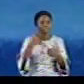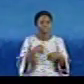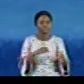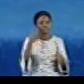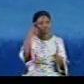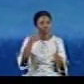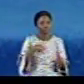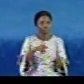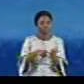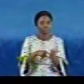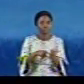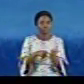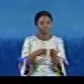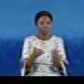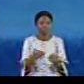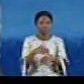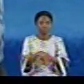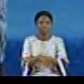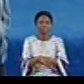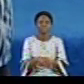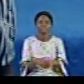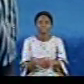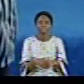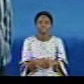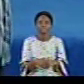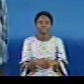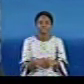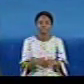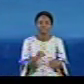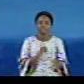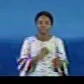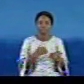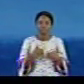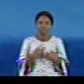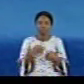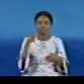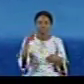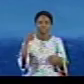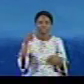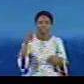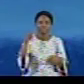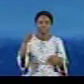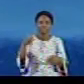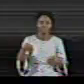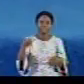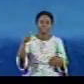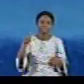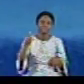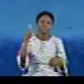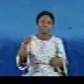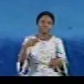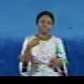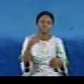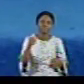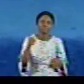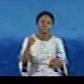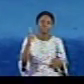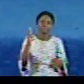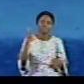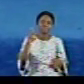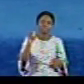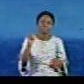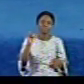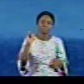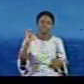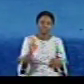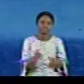was filming a pipe problems last last two last two weeks very pain when we are child where people